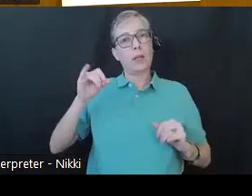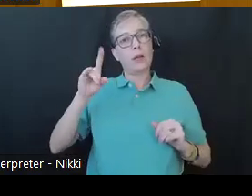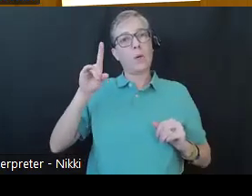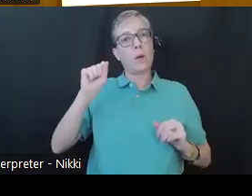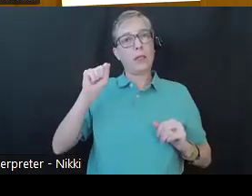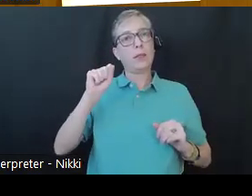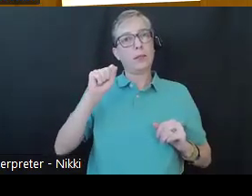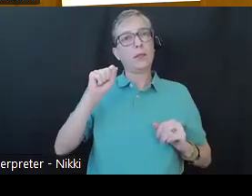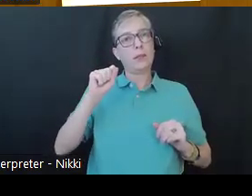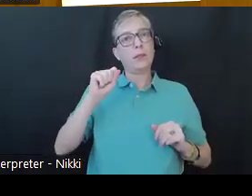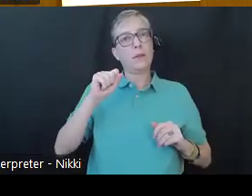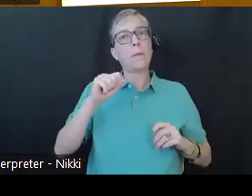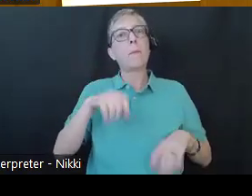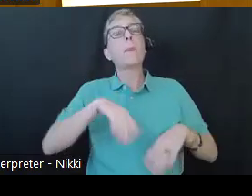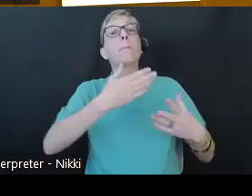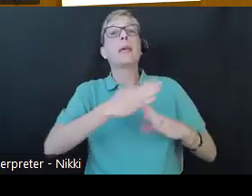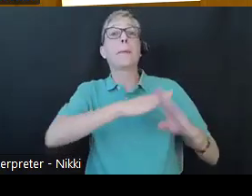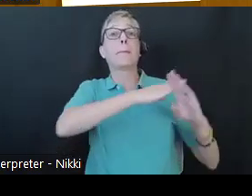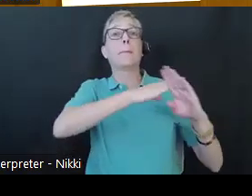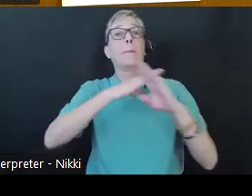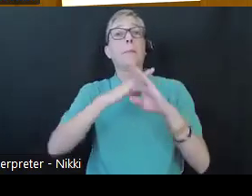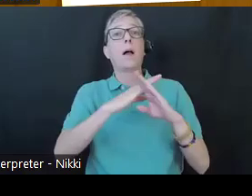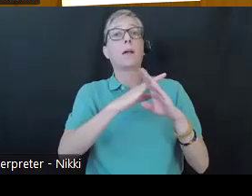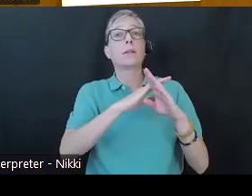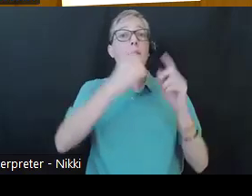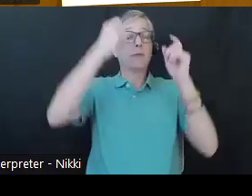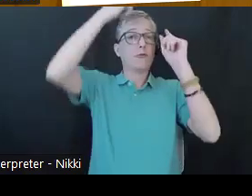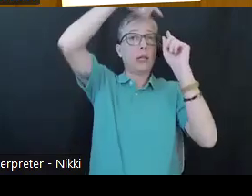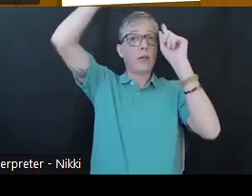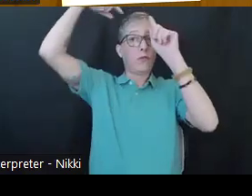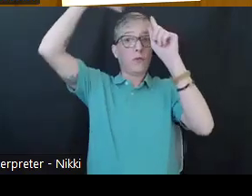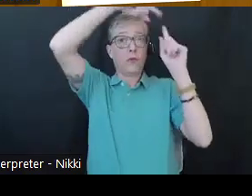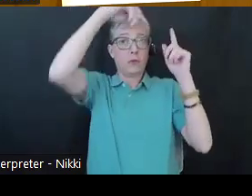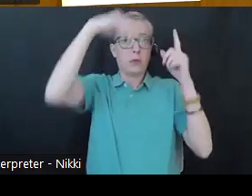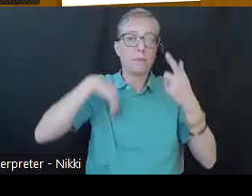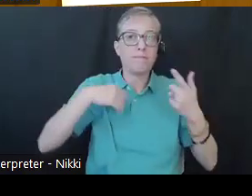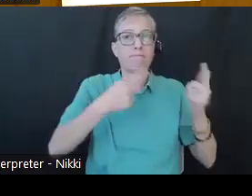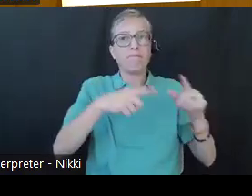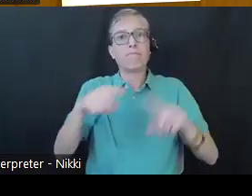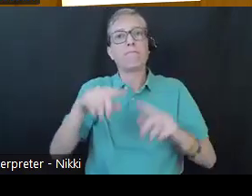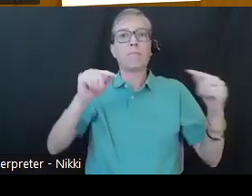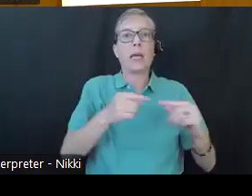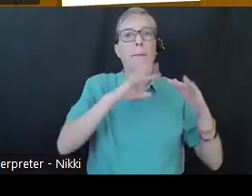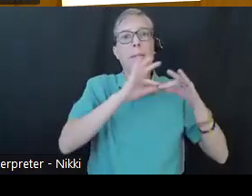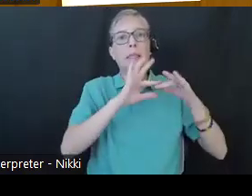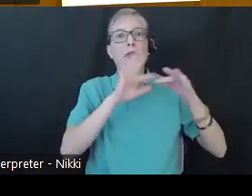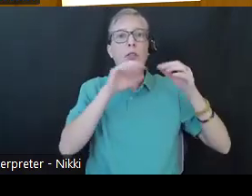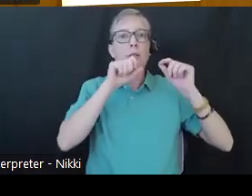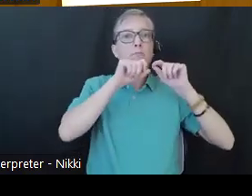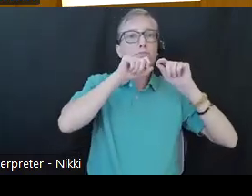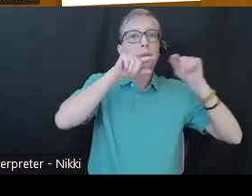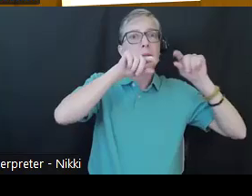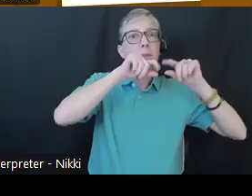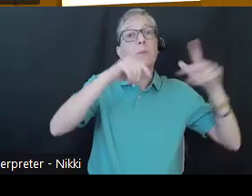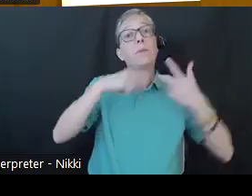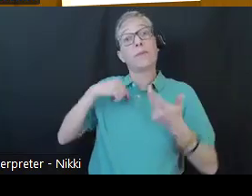can administer it and the effects last up to 2 weeks. And so far our patients seem to really like it. They do feel it helps. It